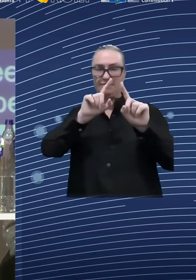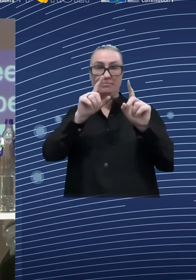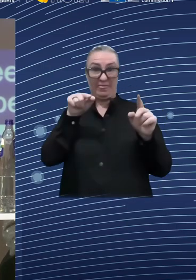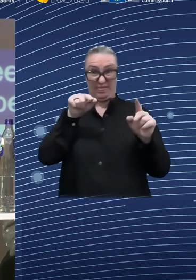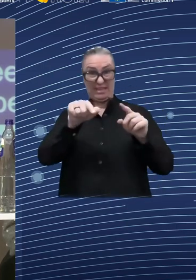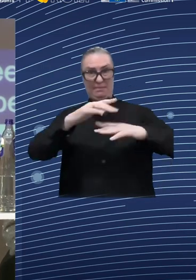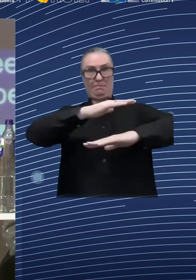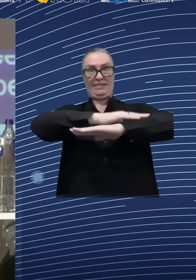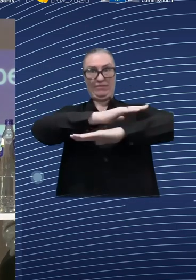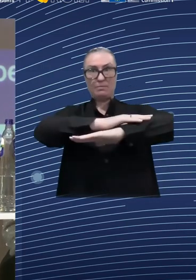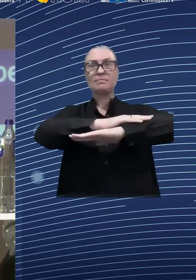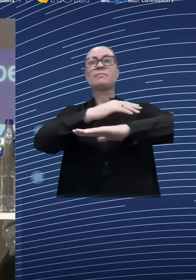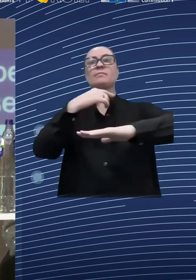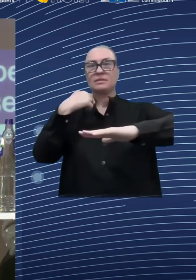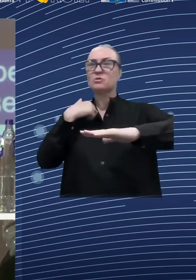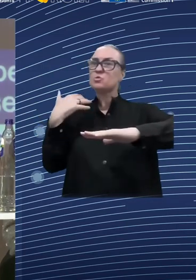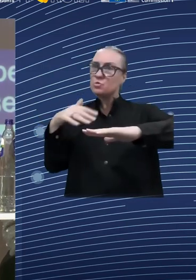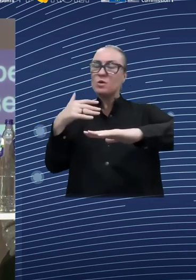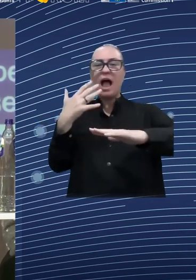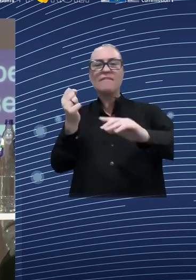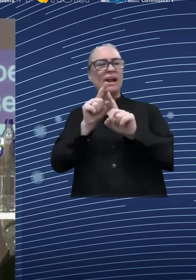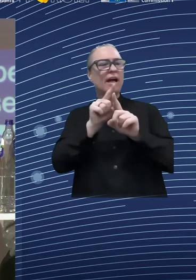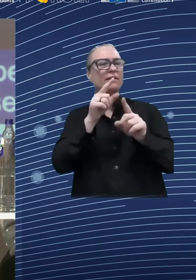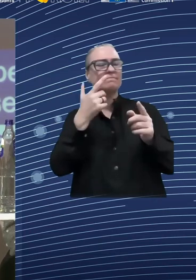national exam, it's quite rare to do that, and